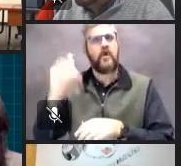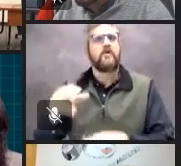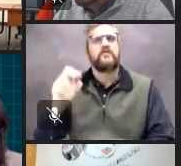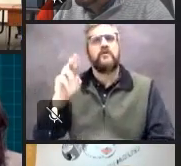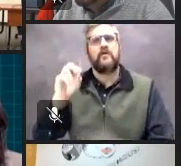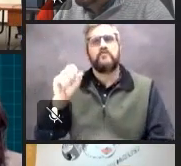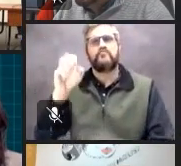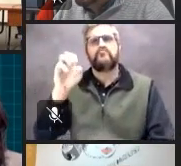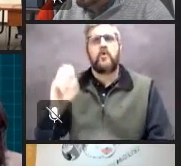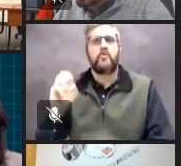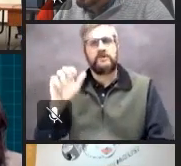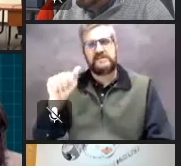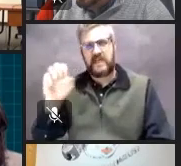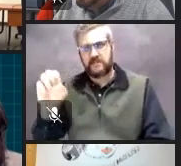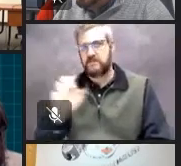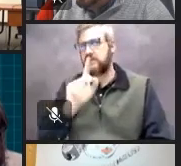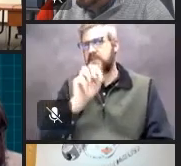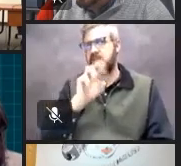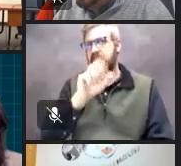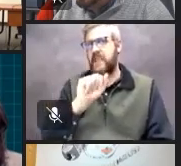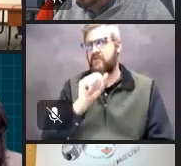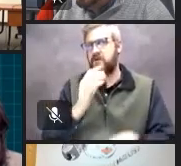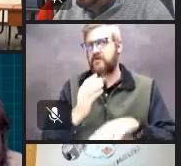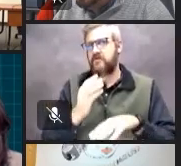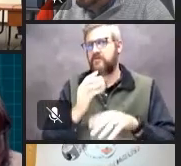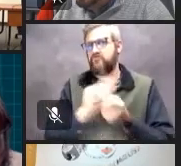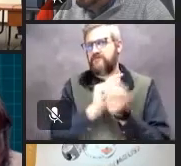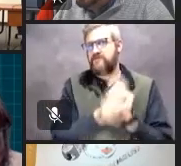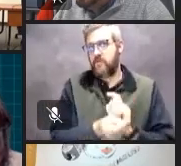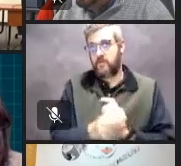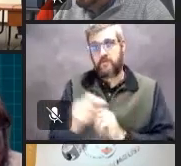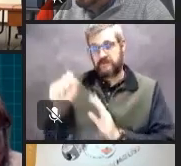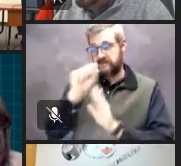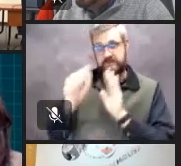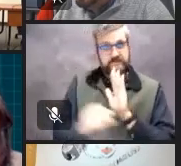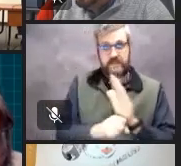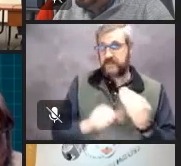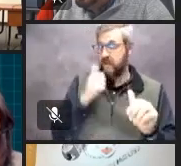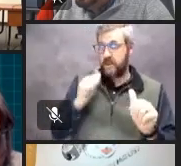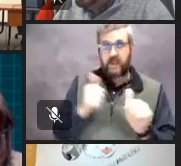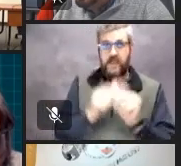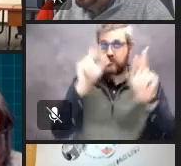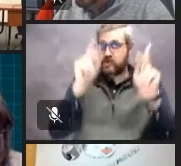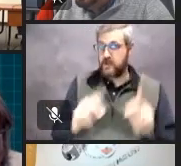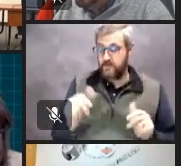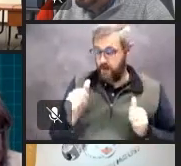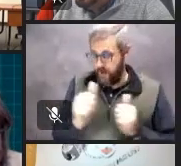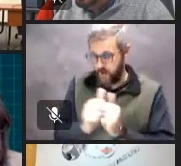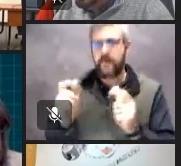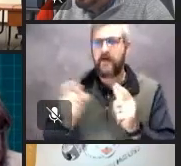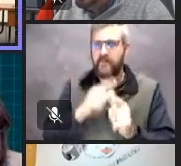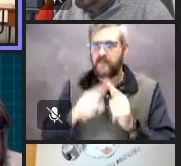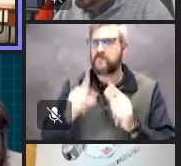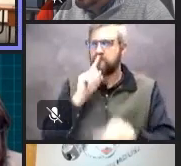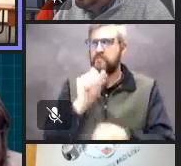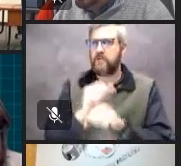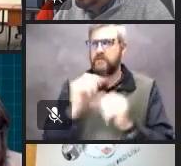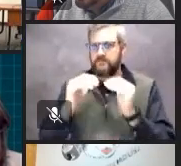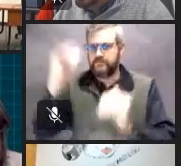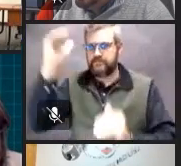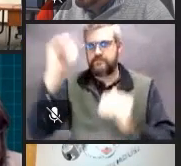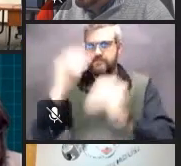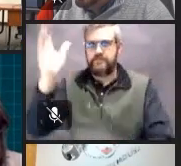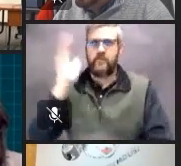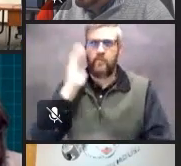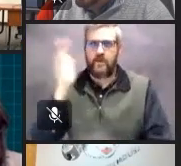CARA reforms. So if the state's not keeping up with its side of the equation, those inequities are coming back. They have